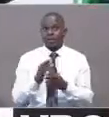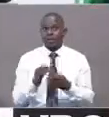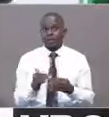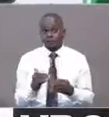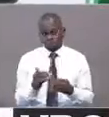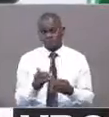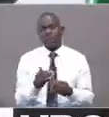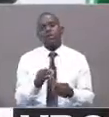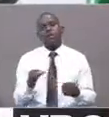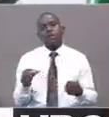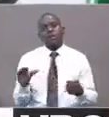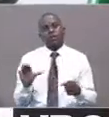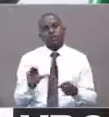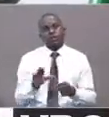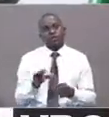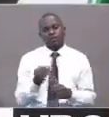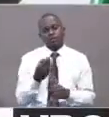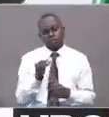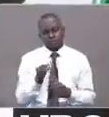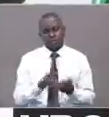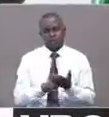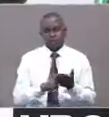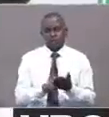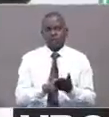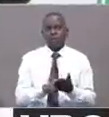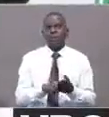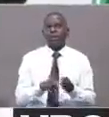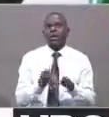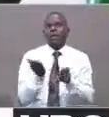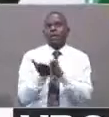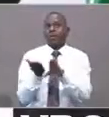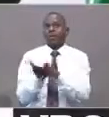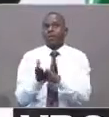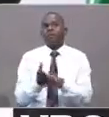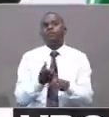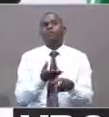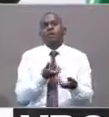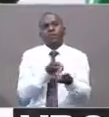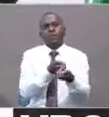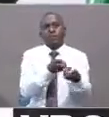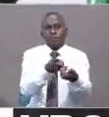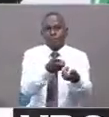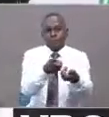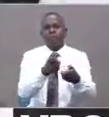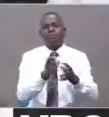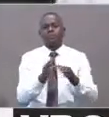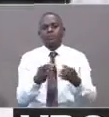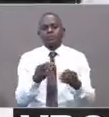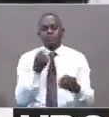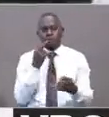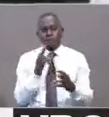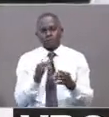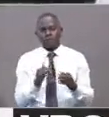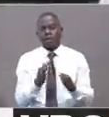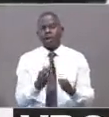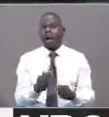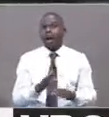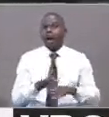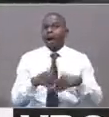her forecast, her first year of using solar irrigation as her forecast. So you can see the magnitude on